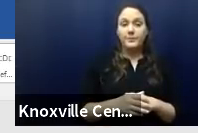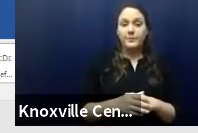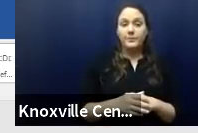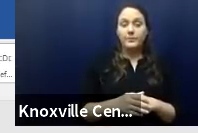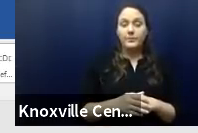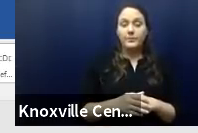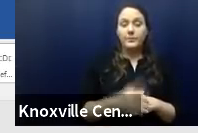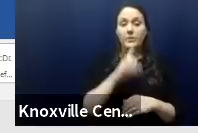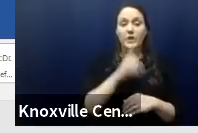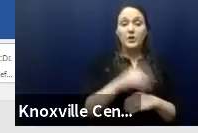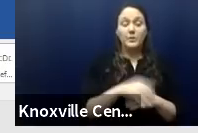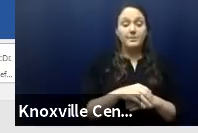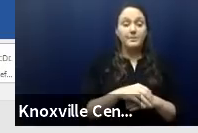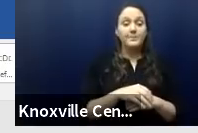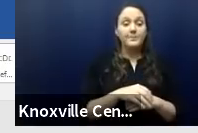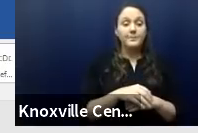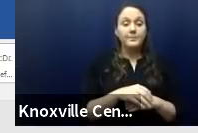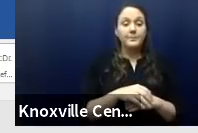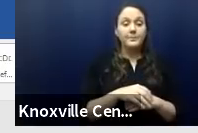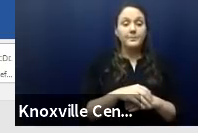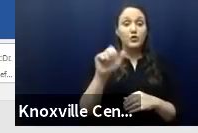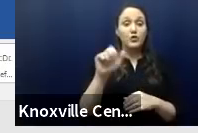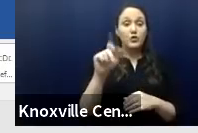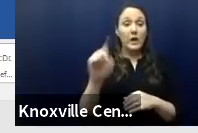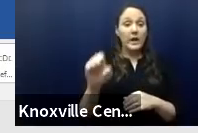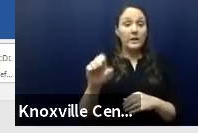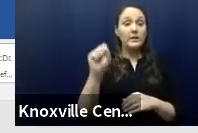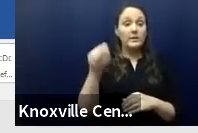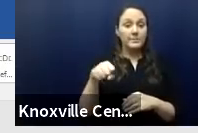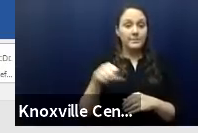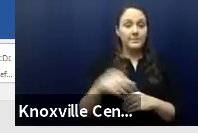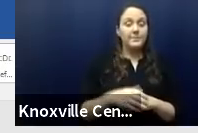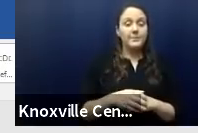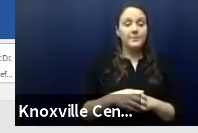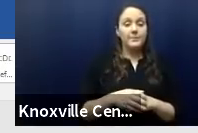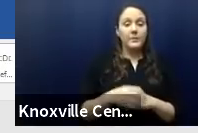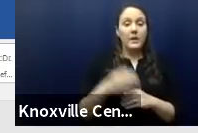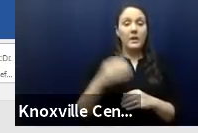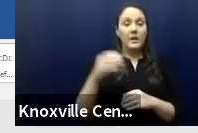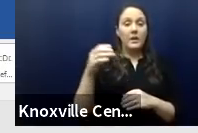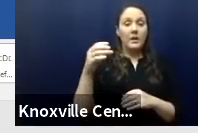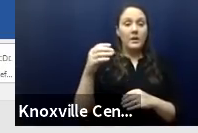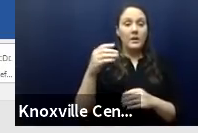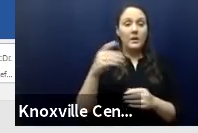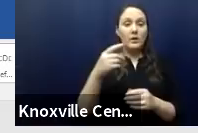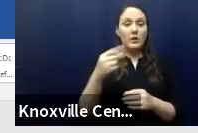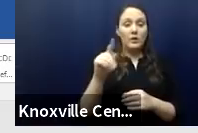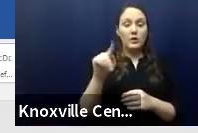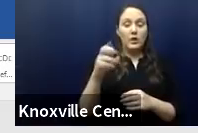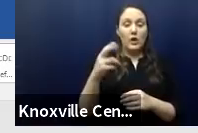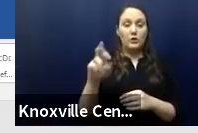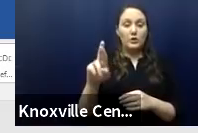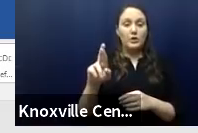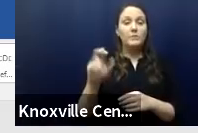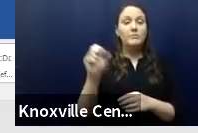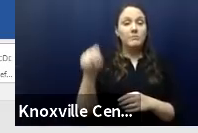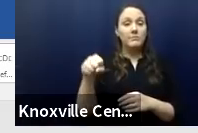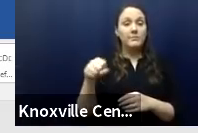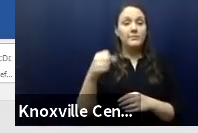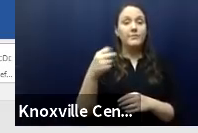Certainly. Drake, Yes. Gotcher, Yes?